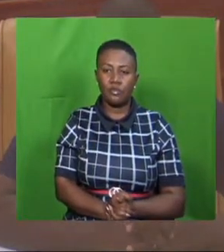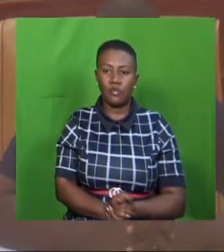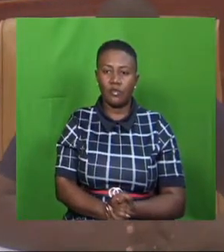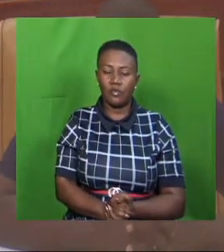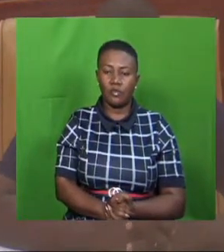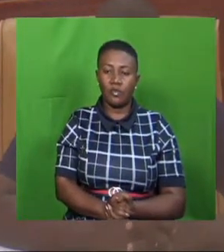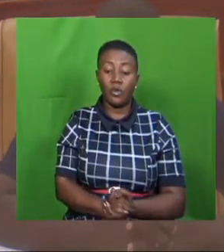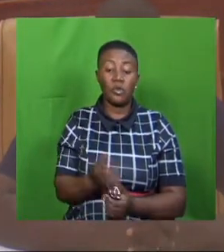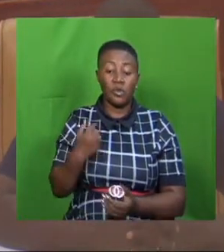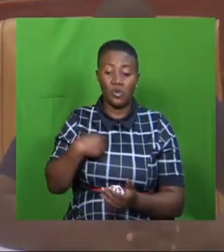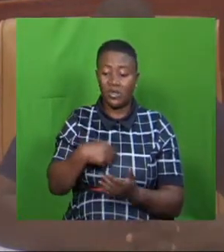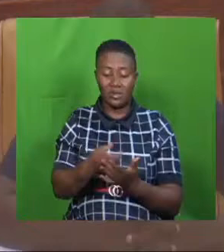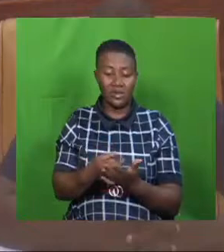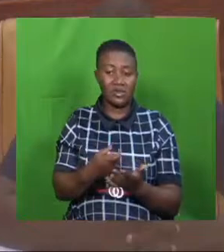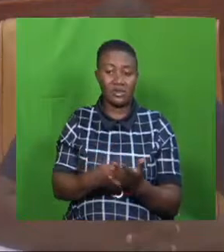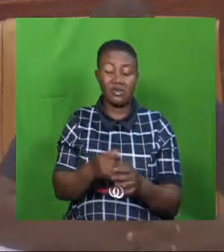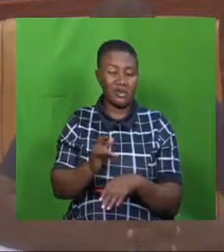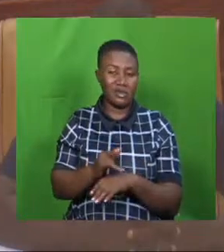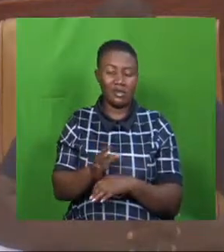So,